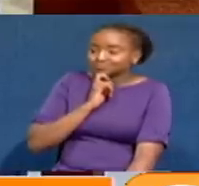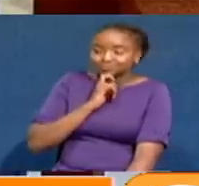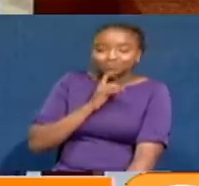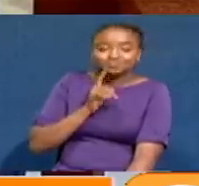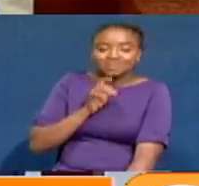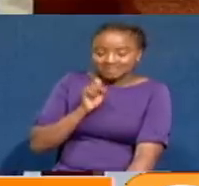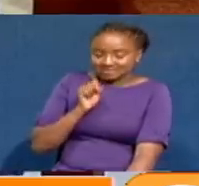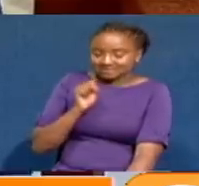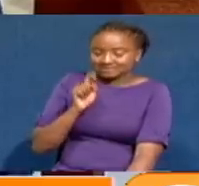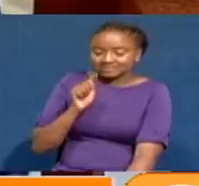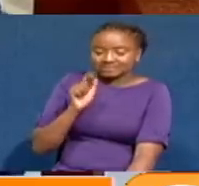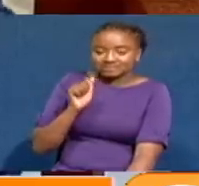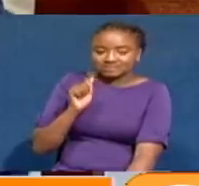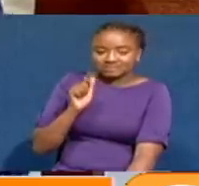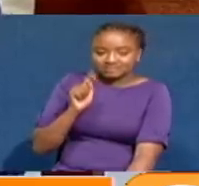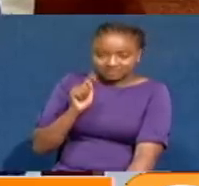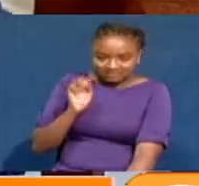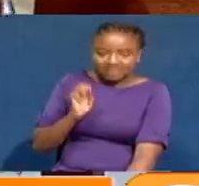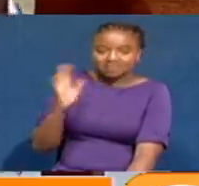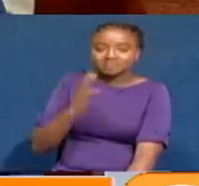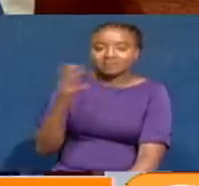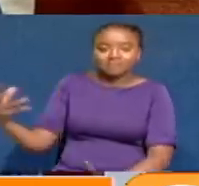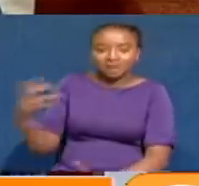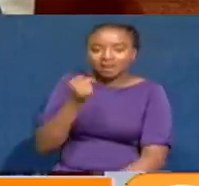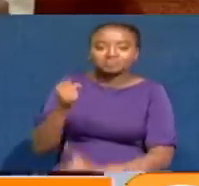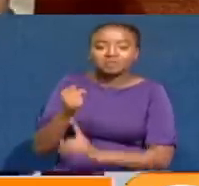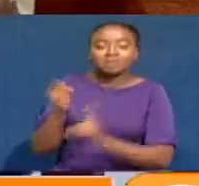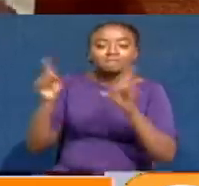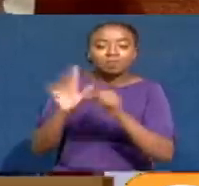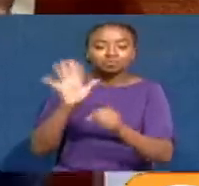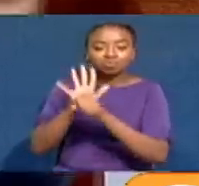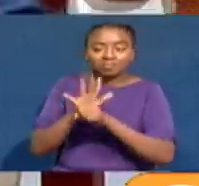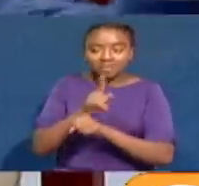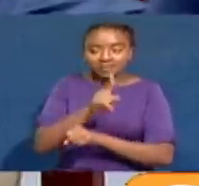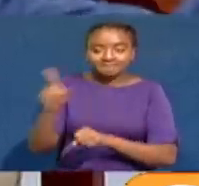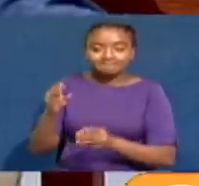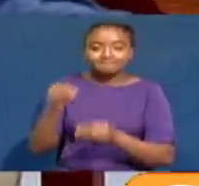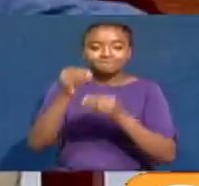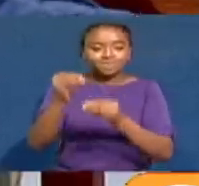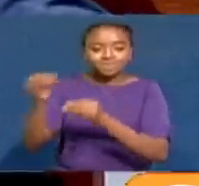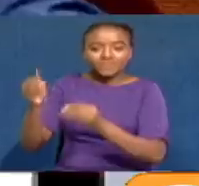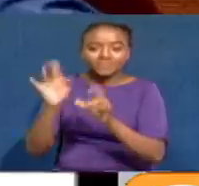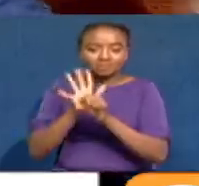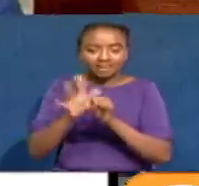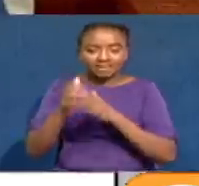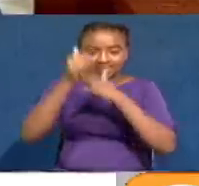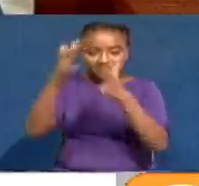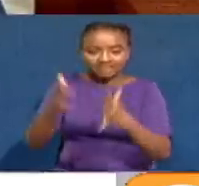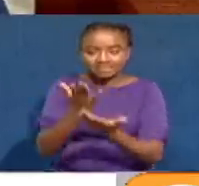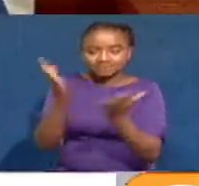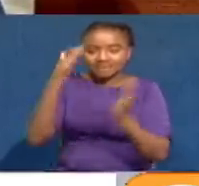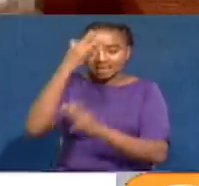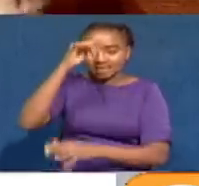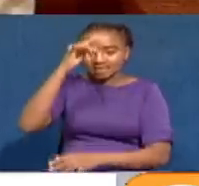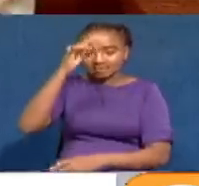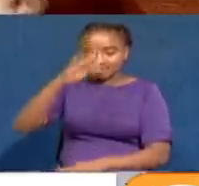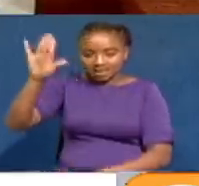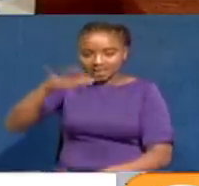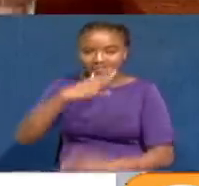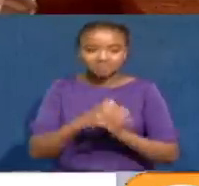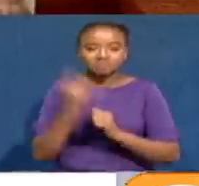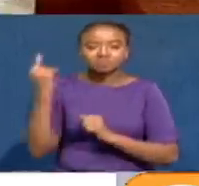state capture. Majority of the policies being passed, superintended by our leadership in parliament, they are